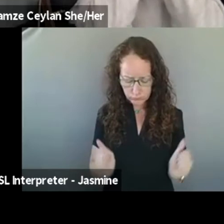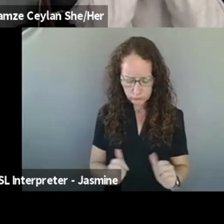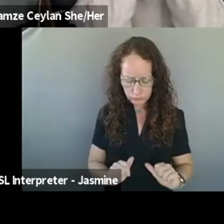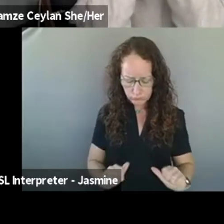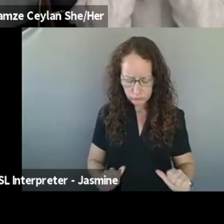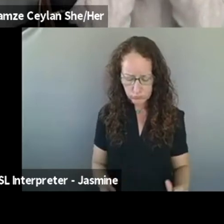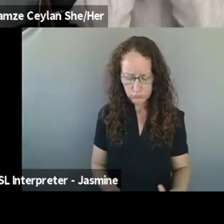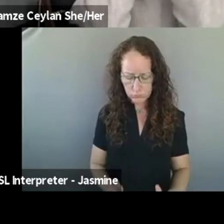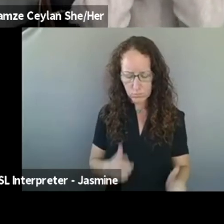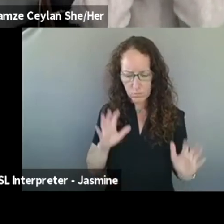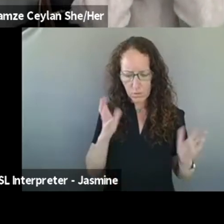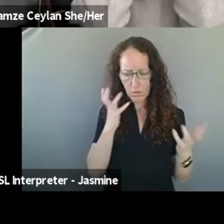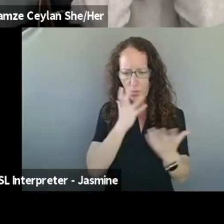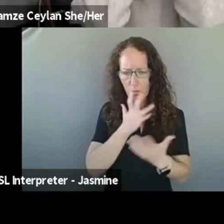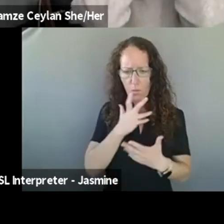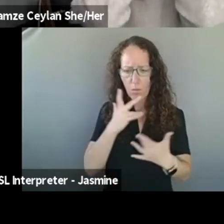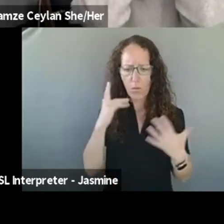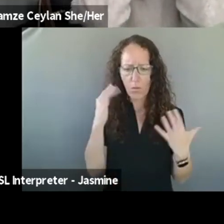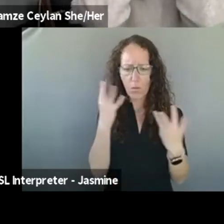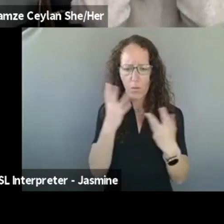wonderland that is you.